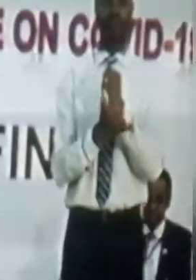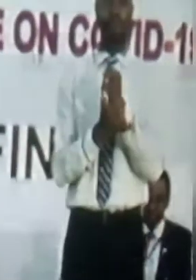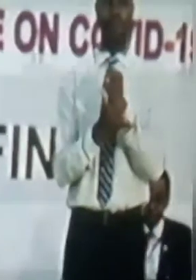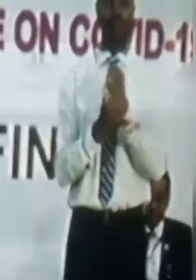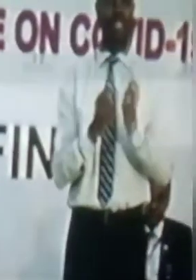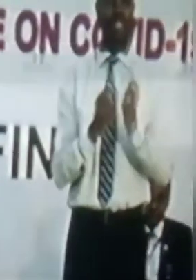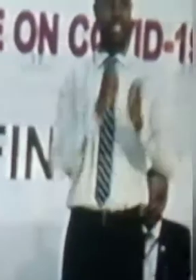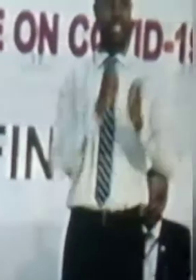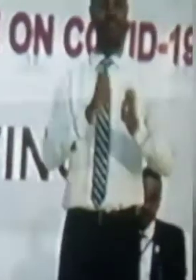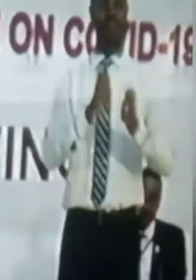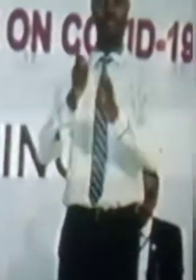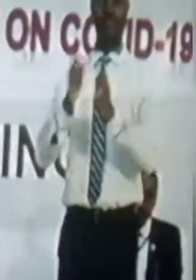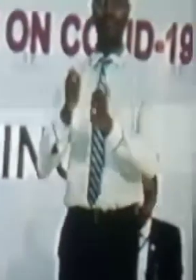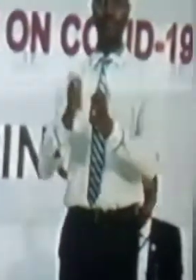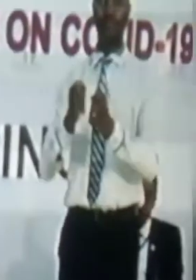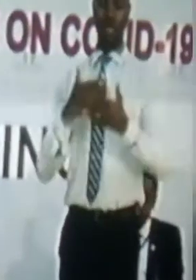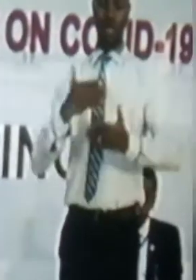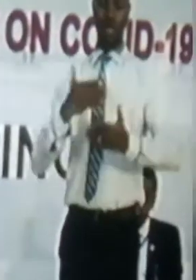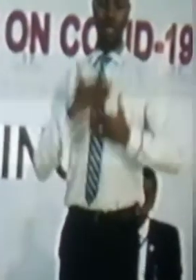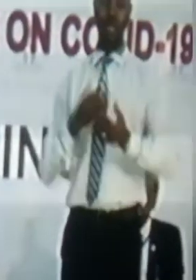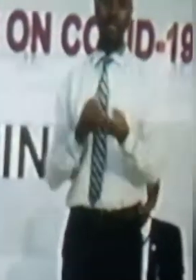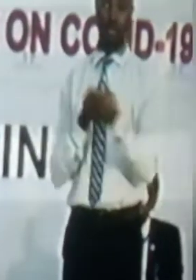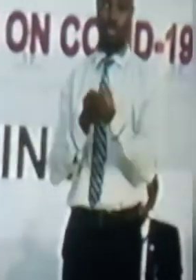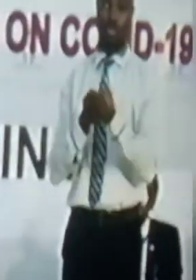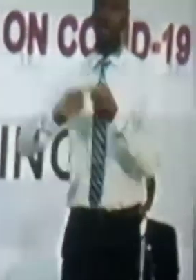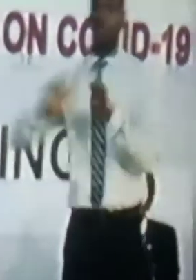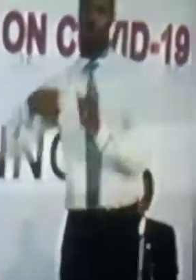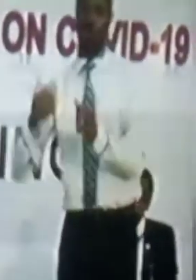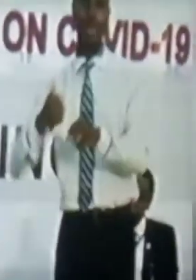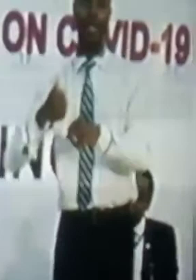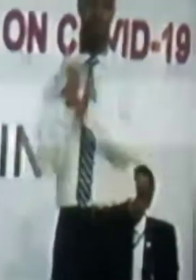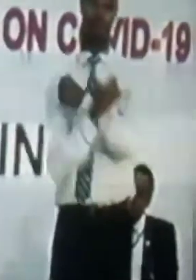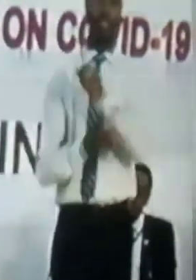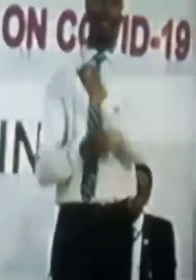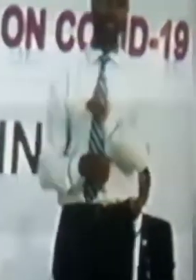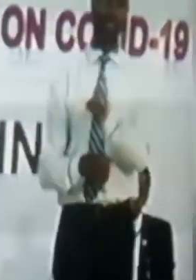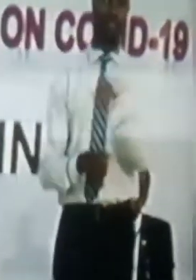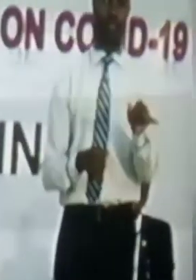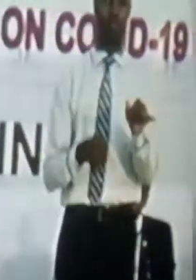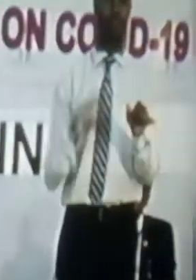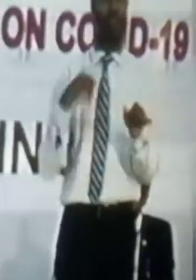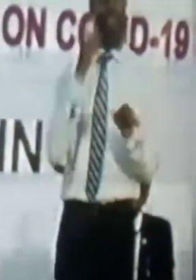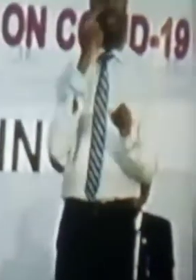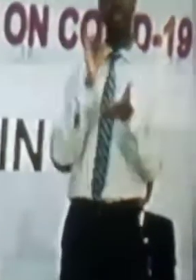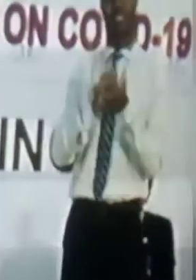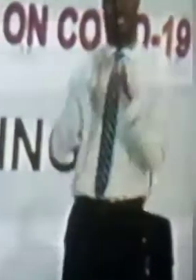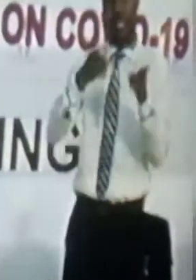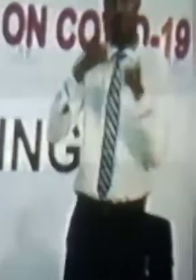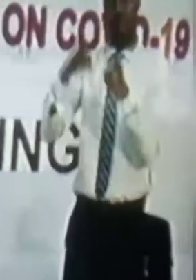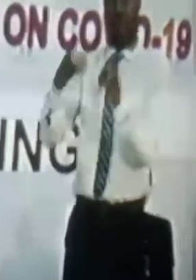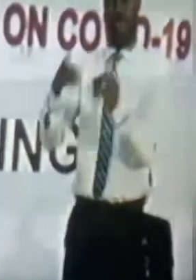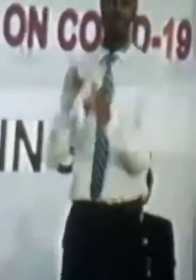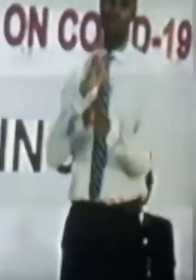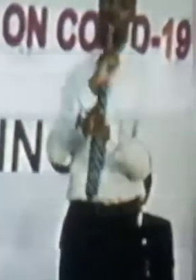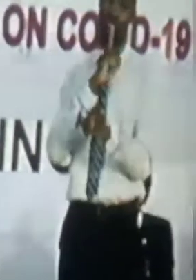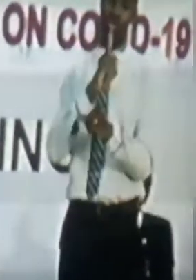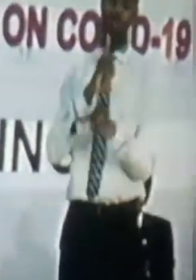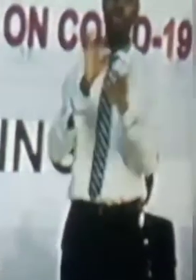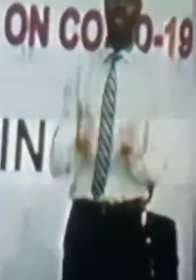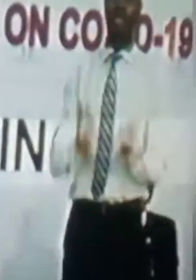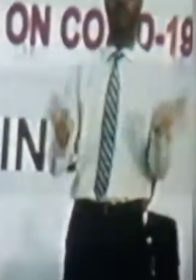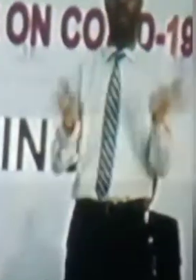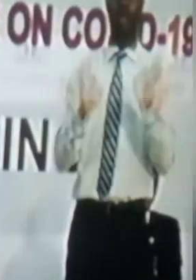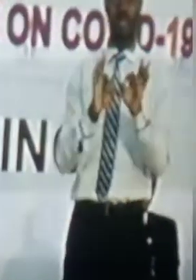ventilators. So therefore, it is particularly gratifying that in the face of all of this, we are able to